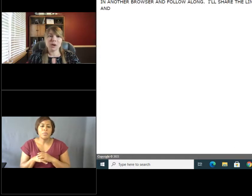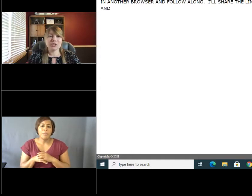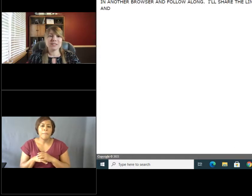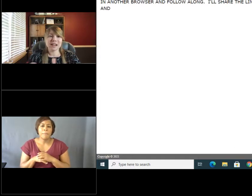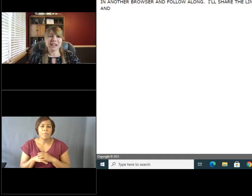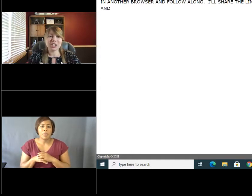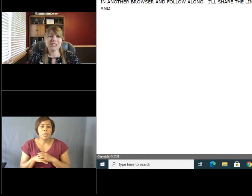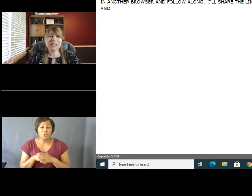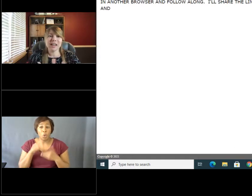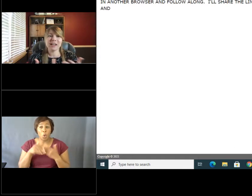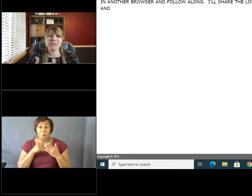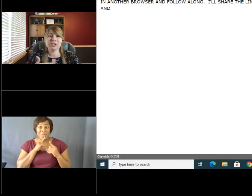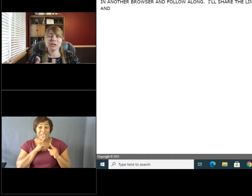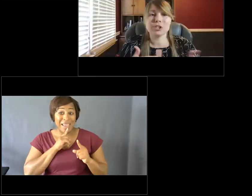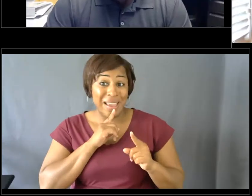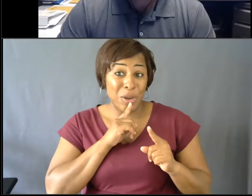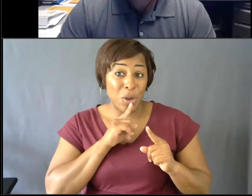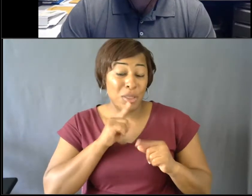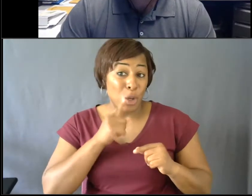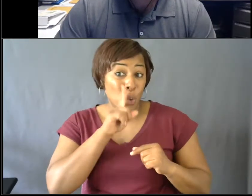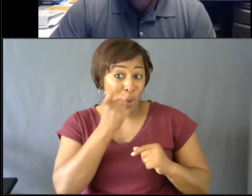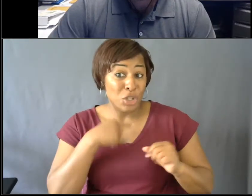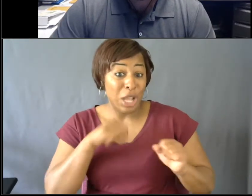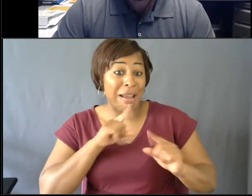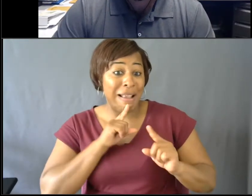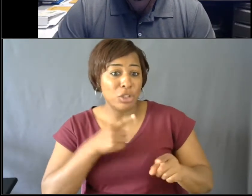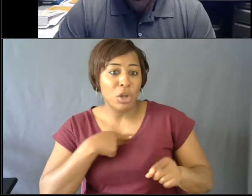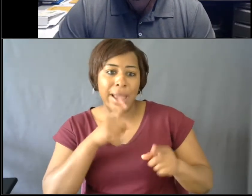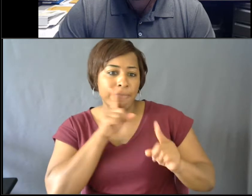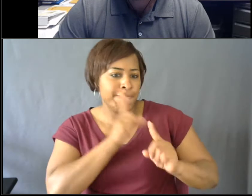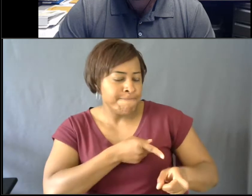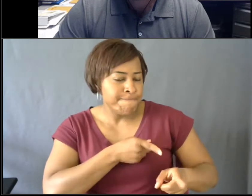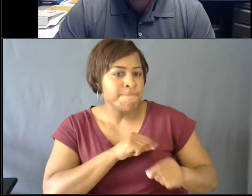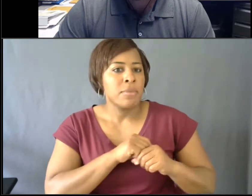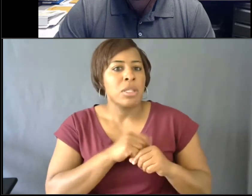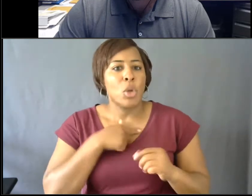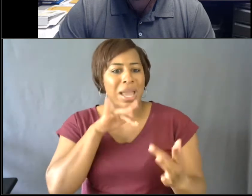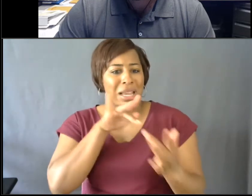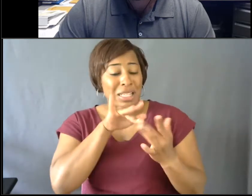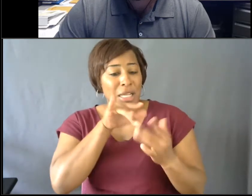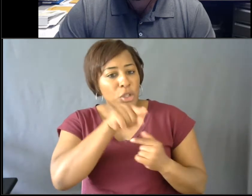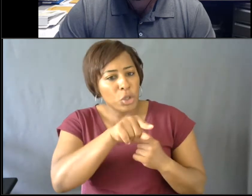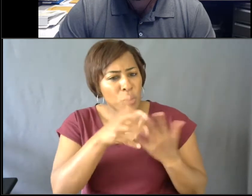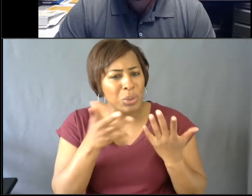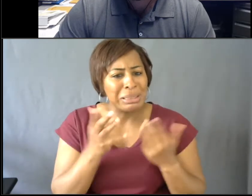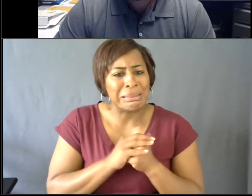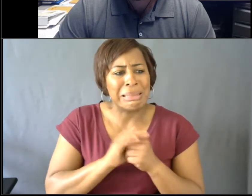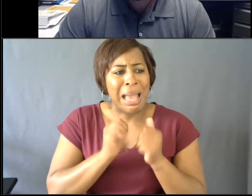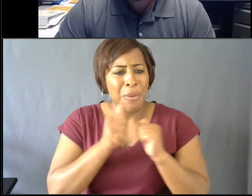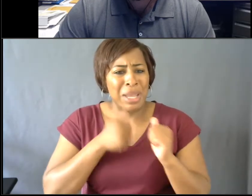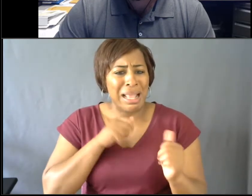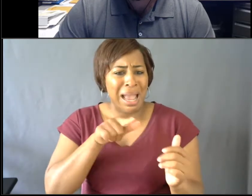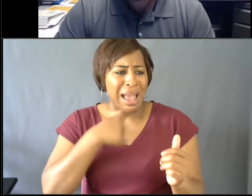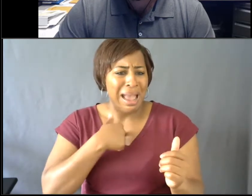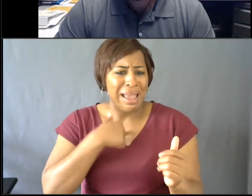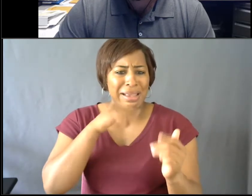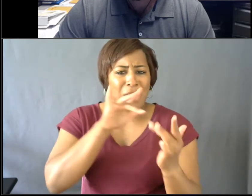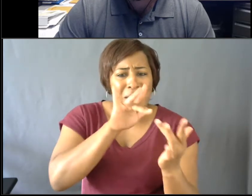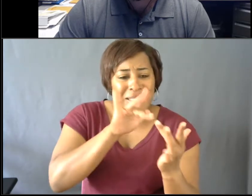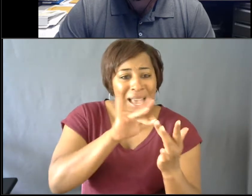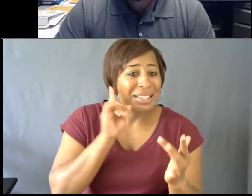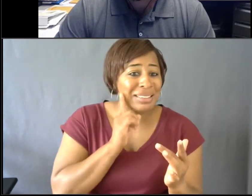all the questions that I could, and then I reached out to you saying, hey, do you know how I could get a hold of any deaf partners in the state? I had no idea